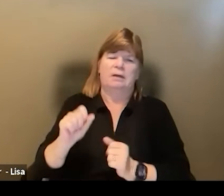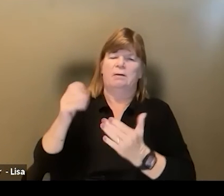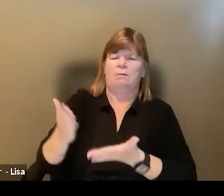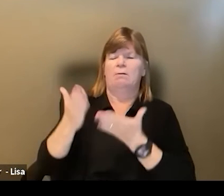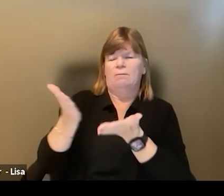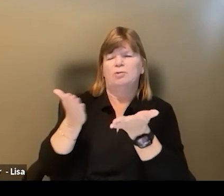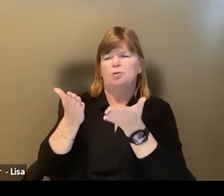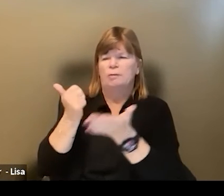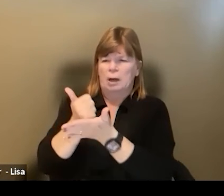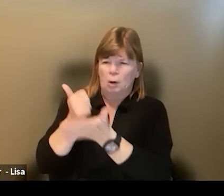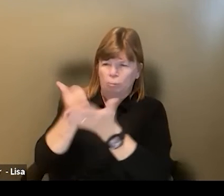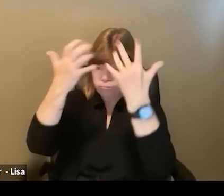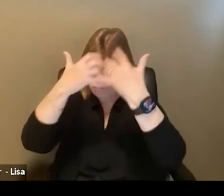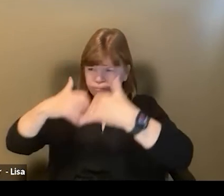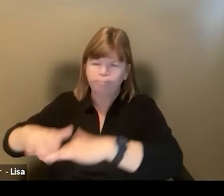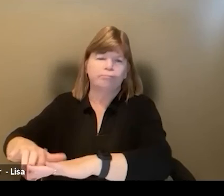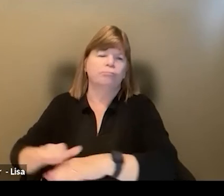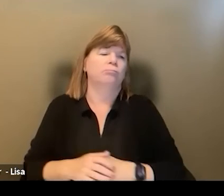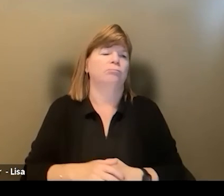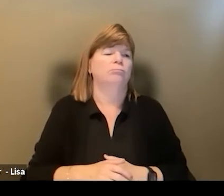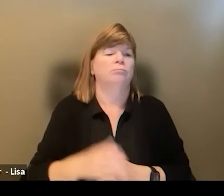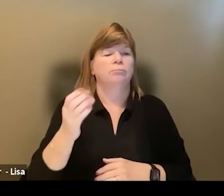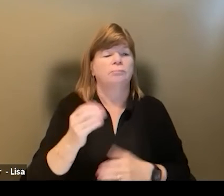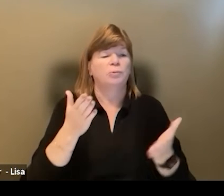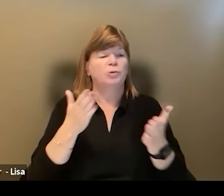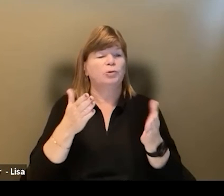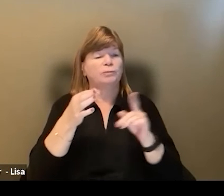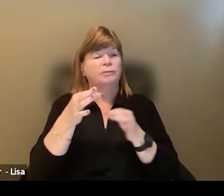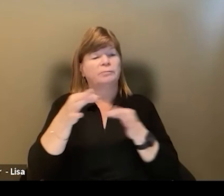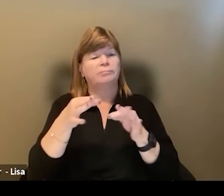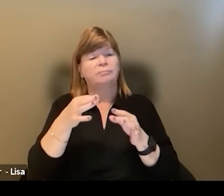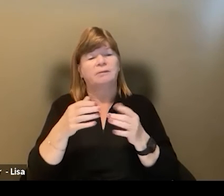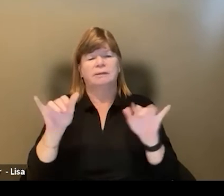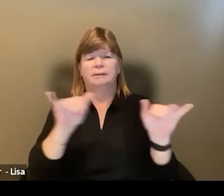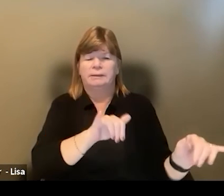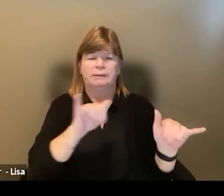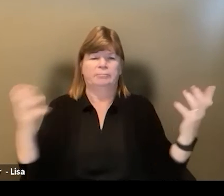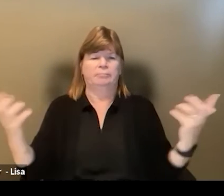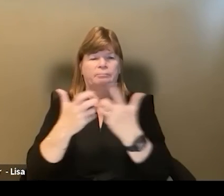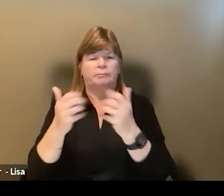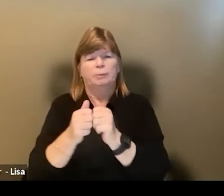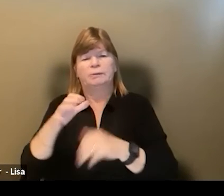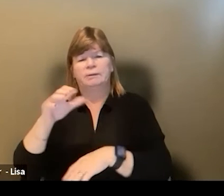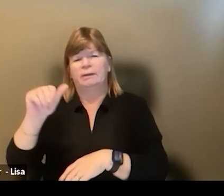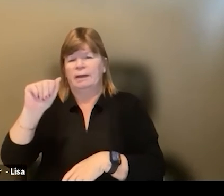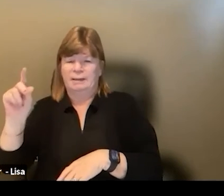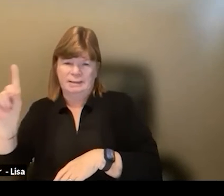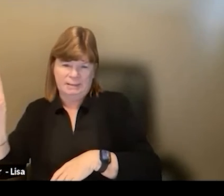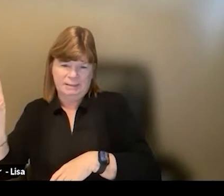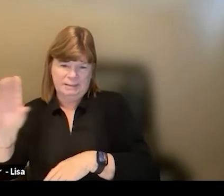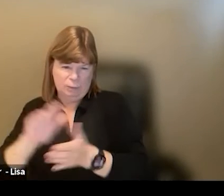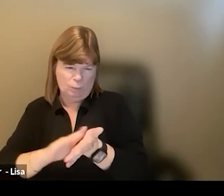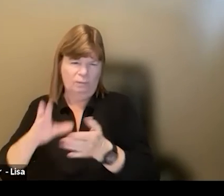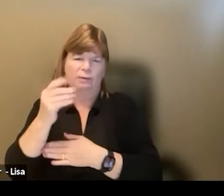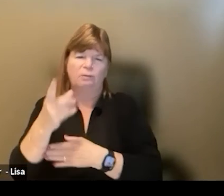offered service coordination as well. And service definitions remain aligned with the age and disabled waiver.